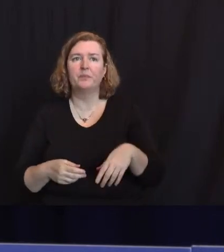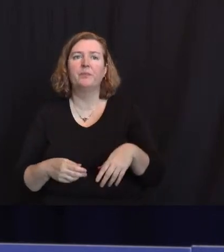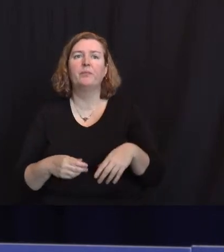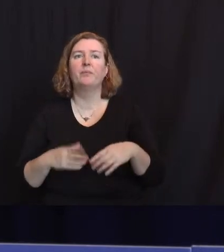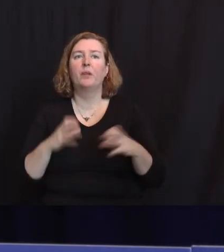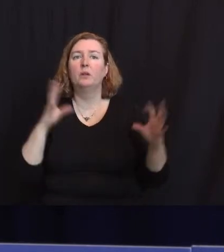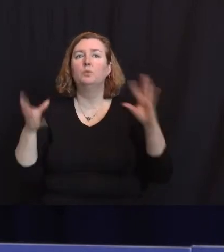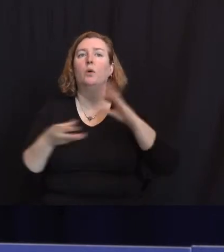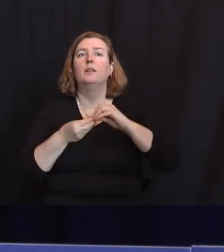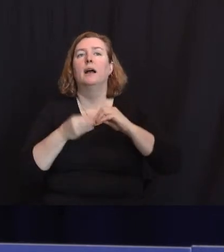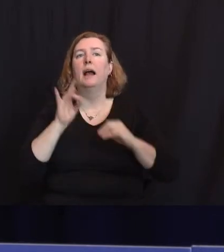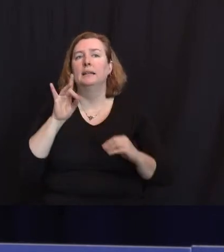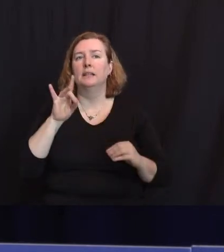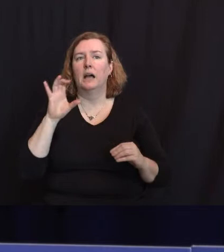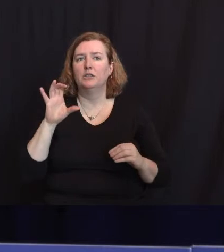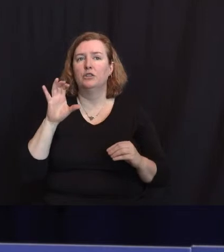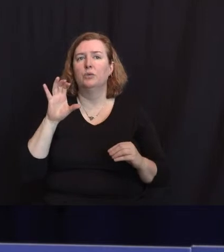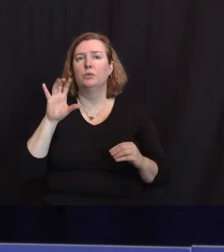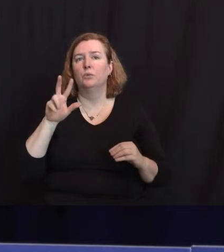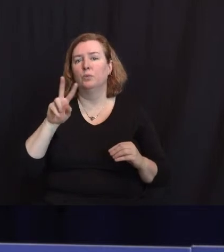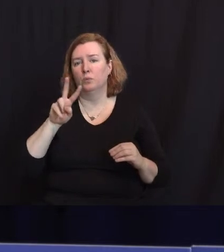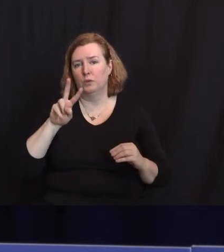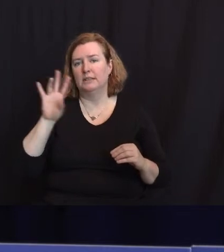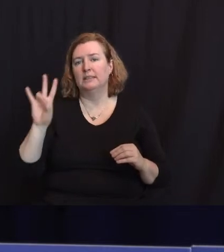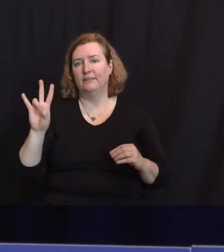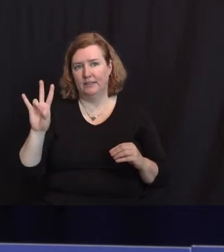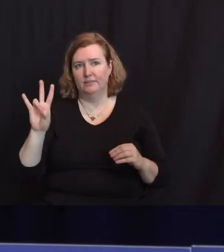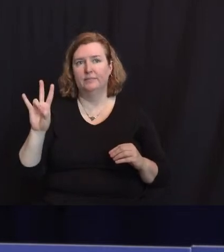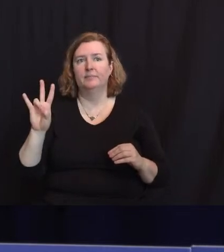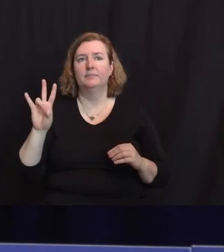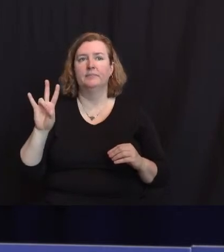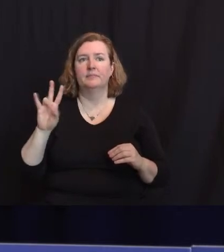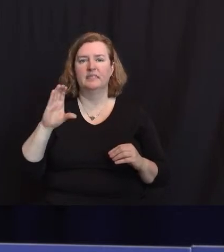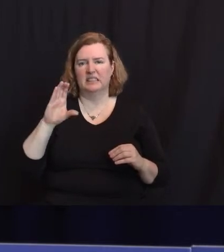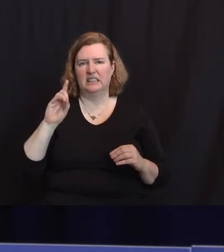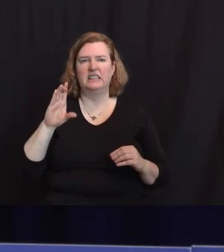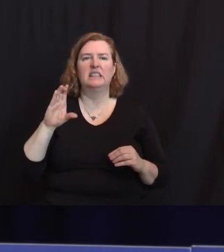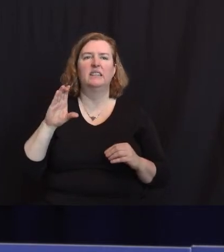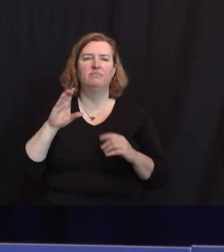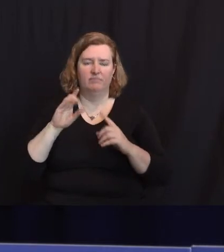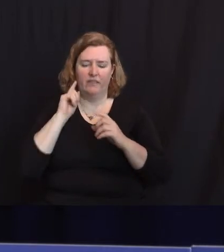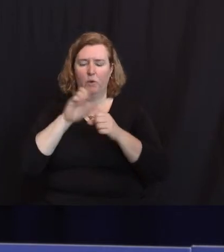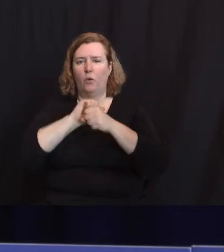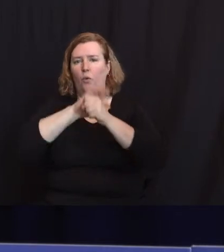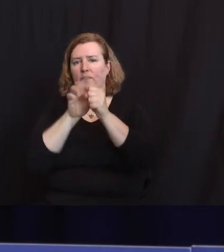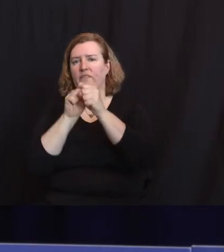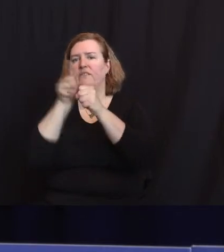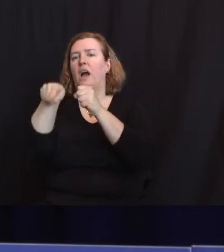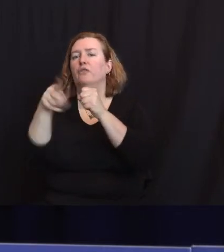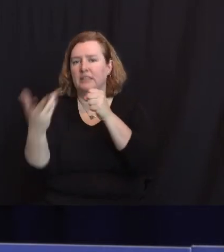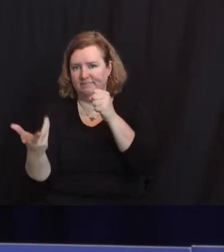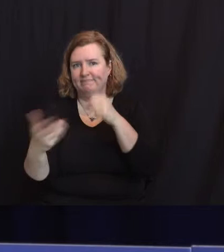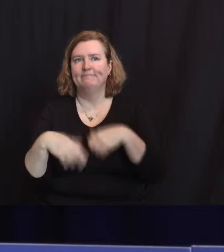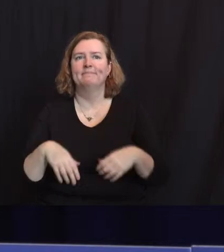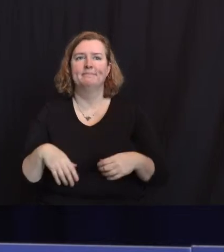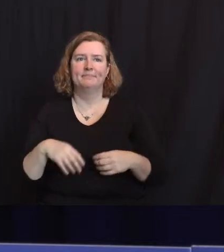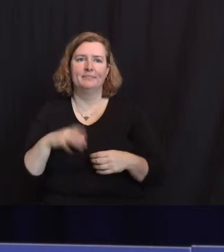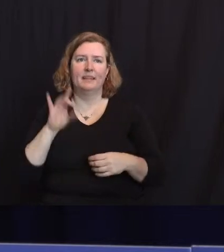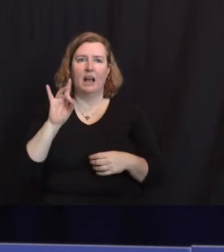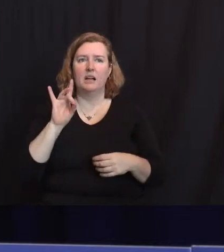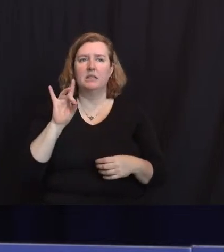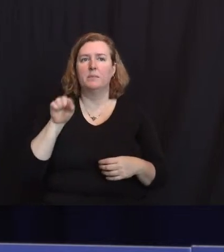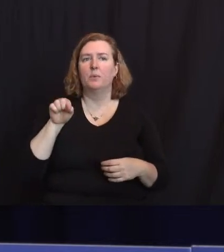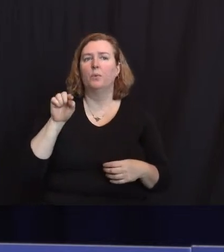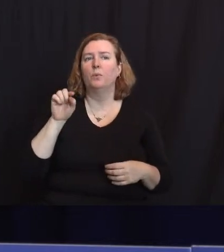of 827 CDC variants of concern. 806 of these variants,